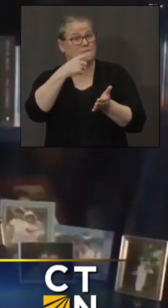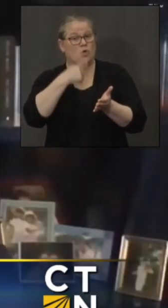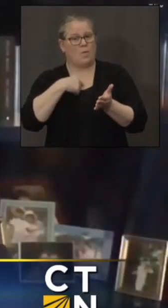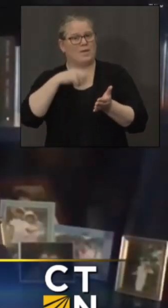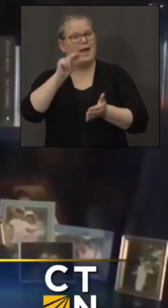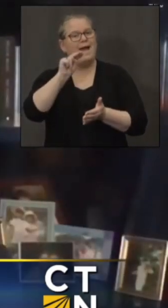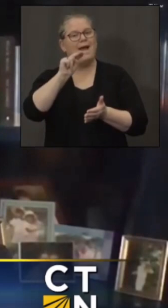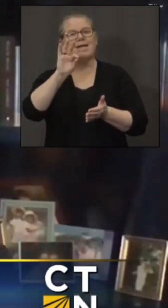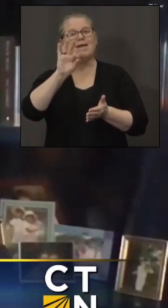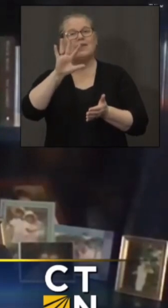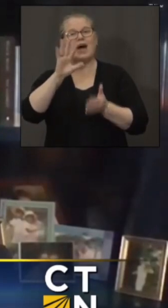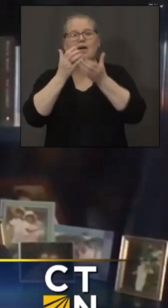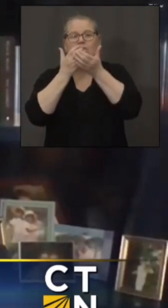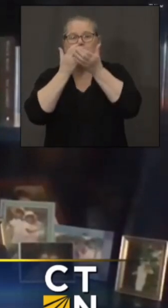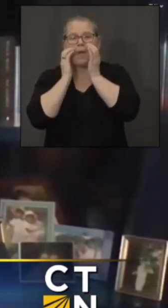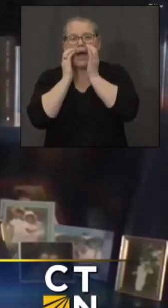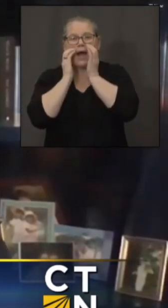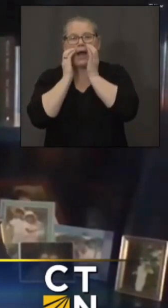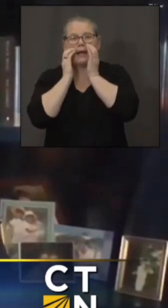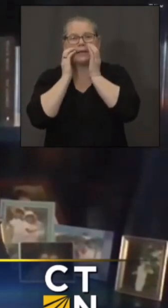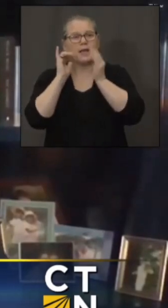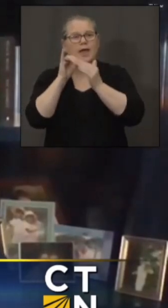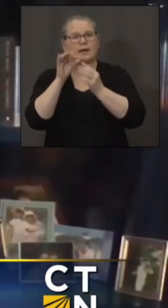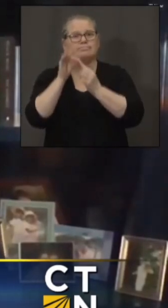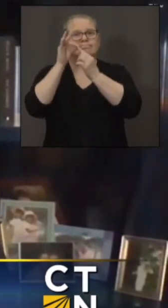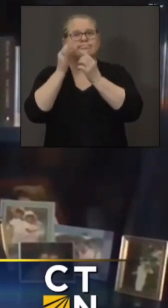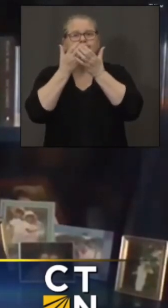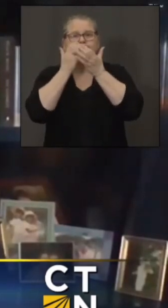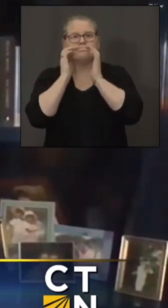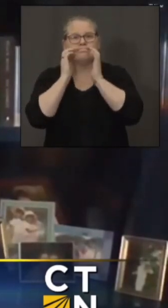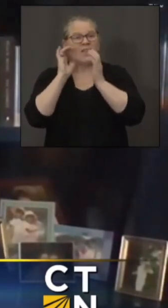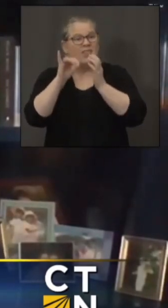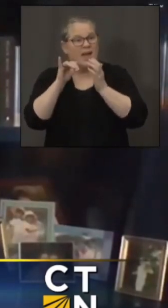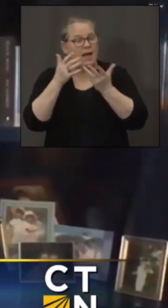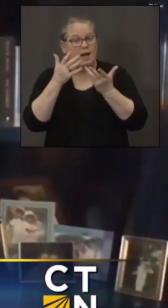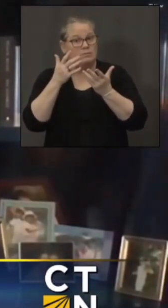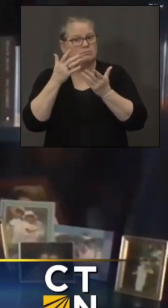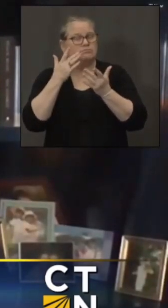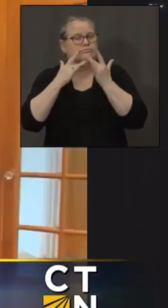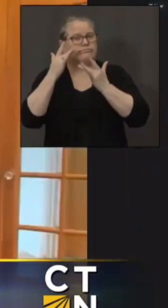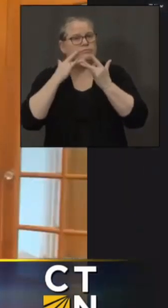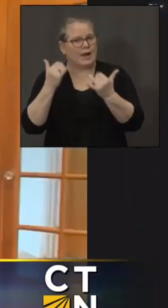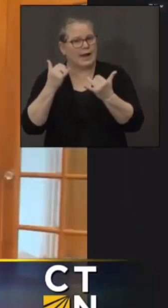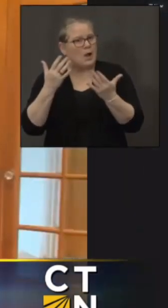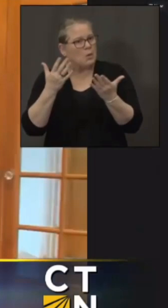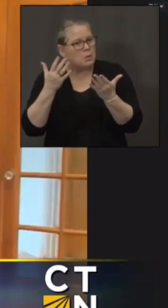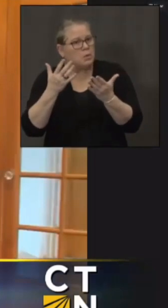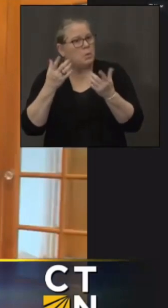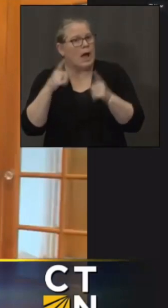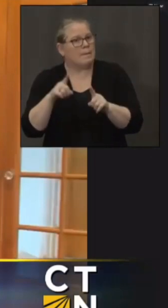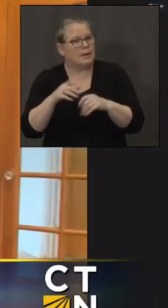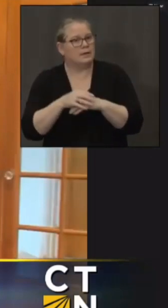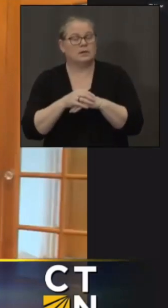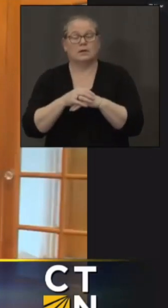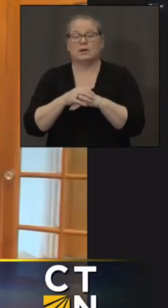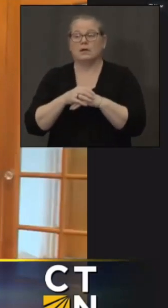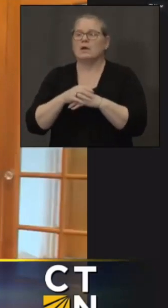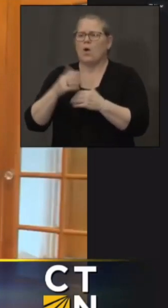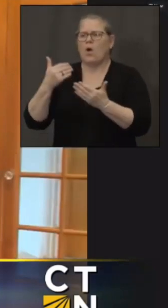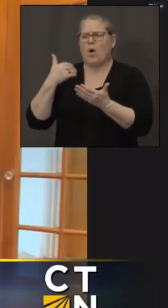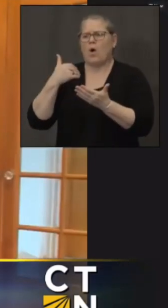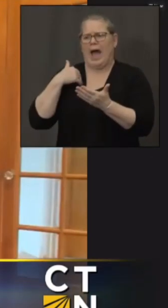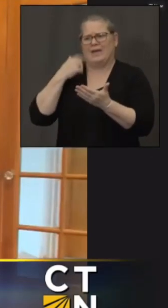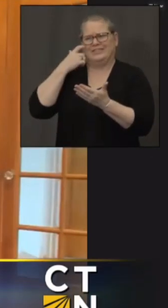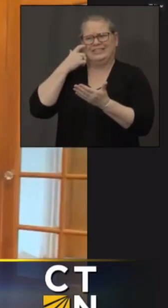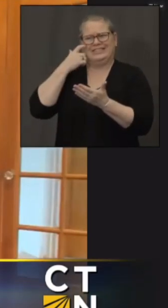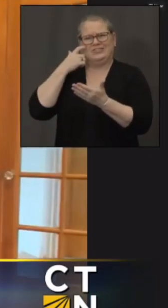N95s in, but Josh, do you know what the status is in our stockpile? Yeah, no, the stockpile, the state